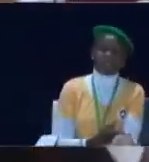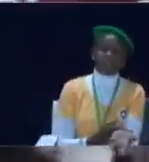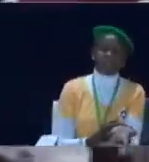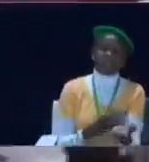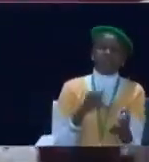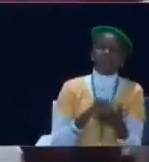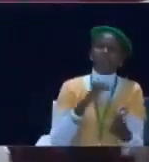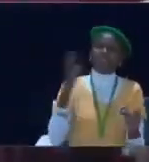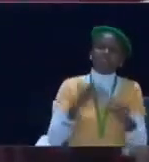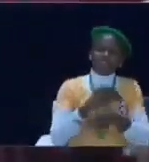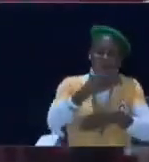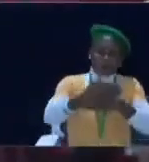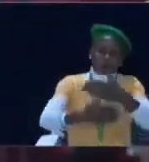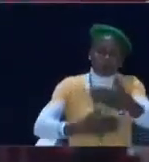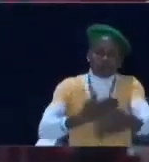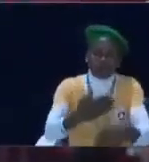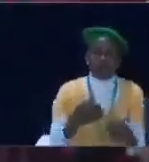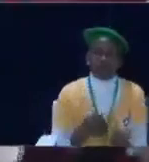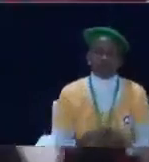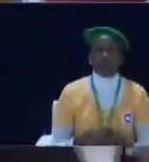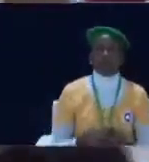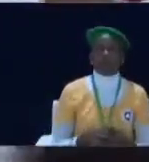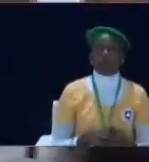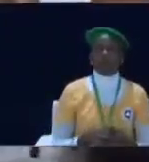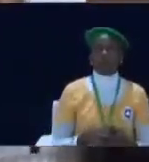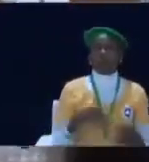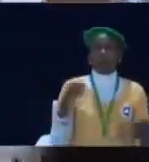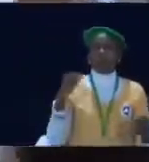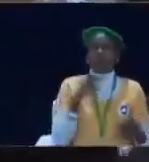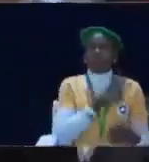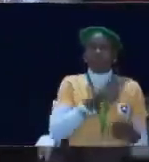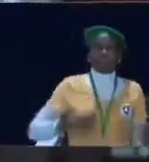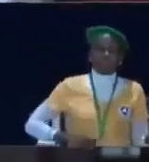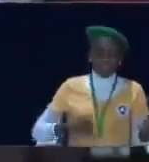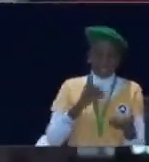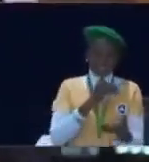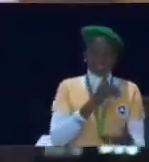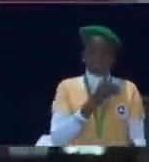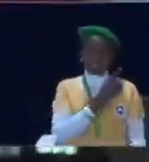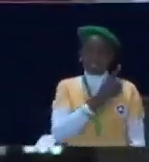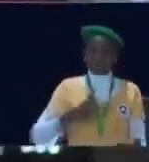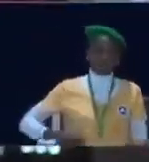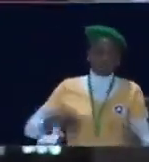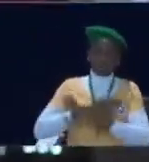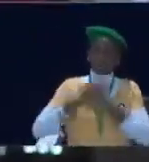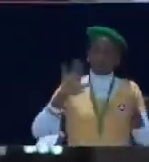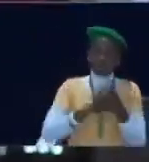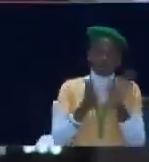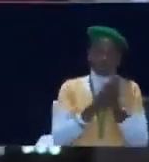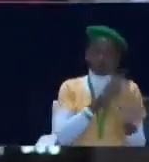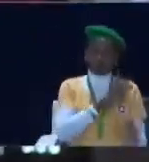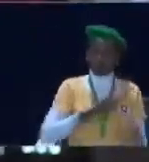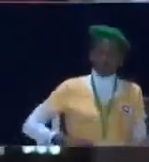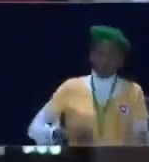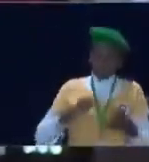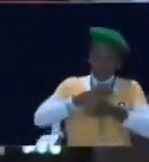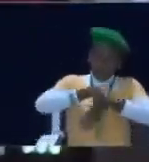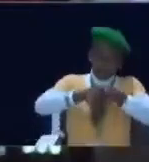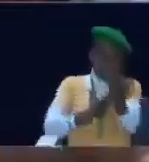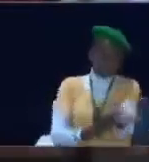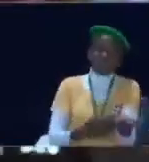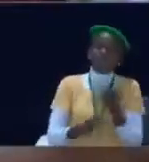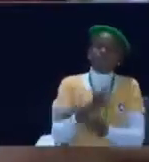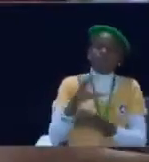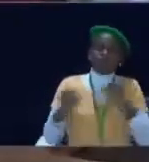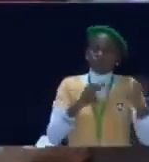It all takes process. King David did not become King David overnight. God had to put him